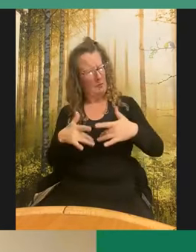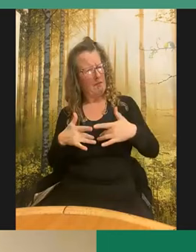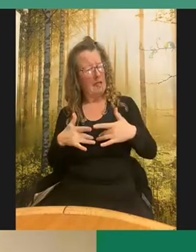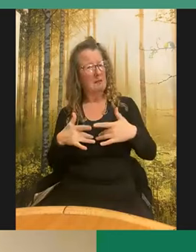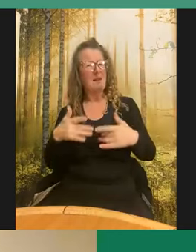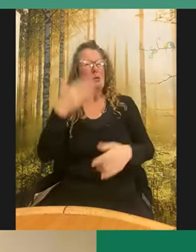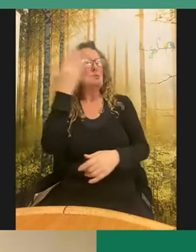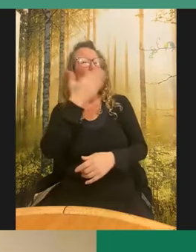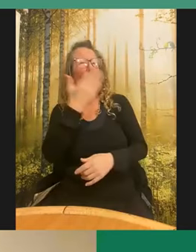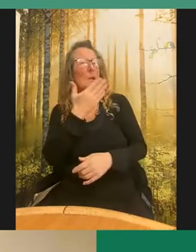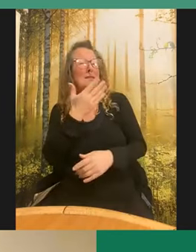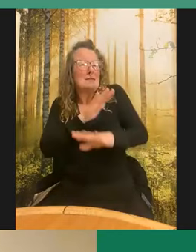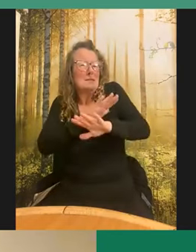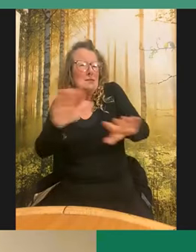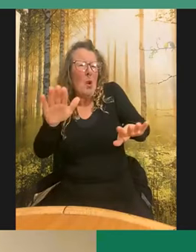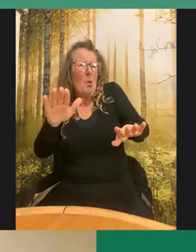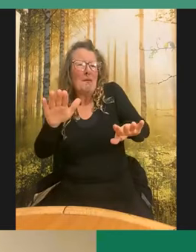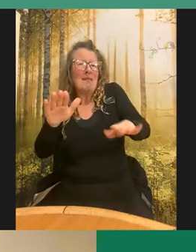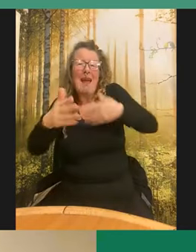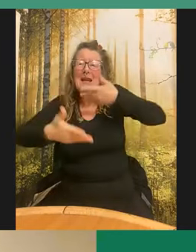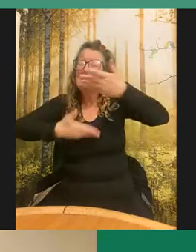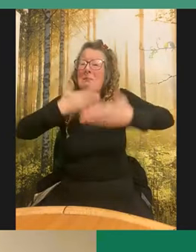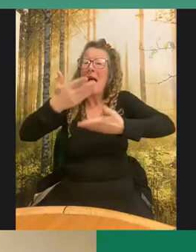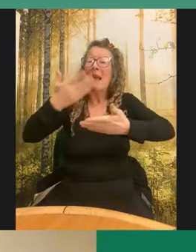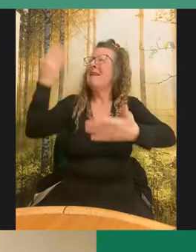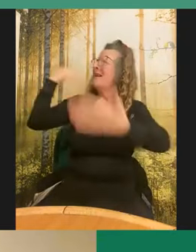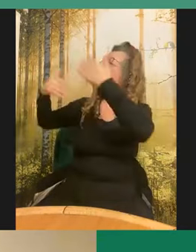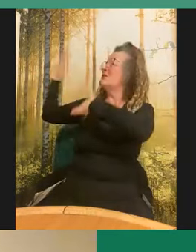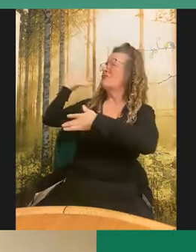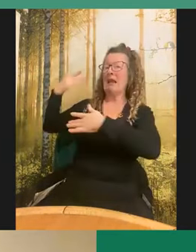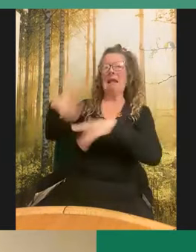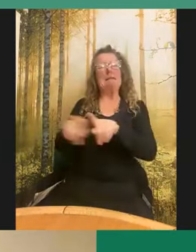no matter of where in the UK it is, that that's not spoken about?